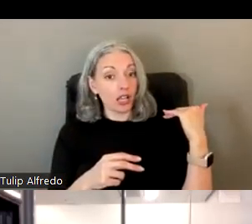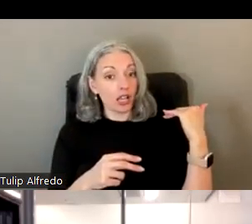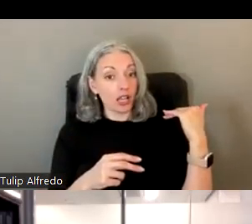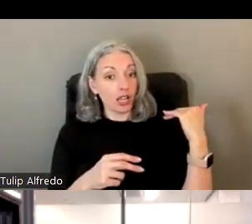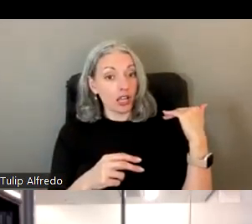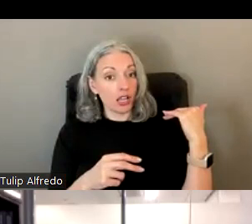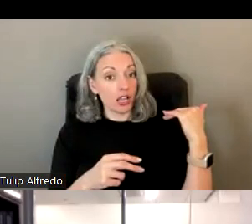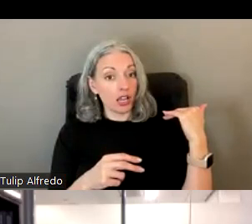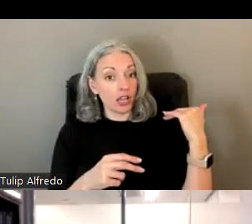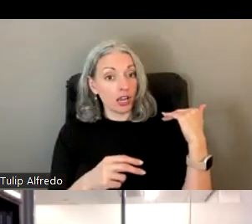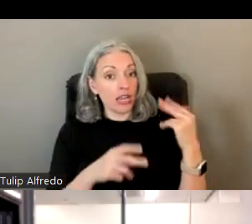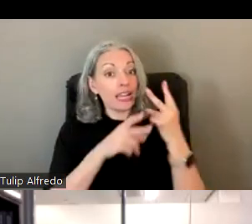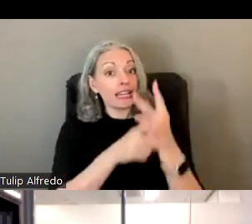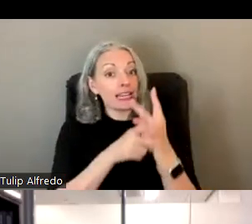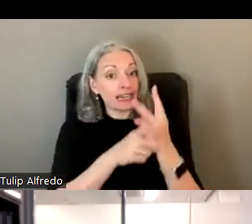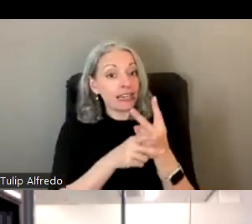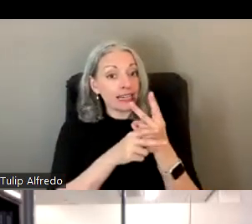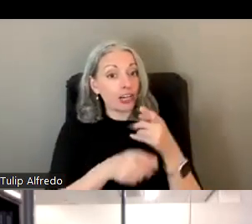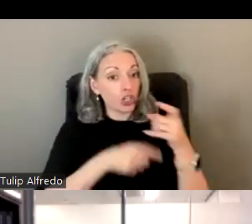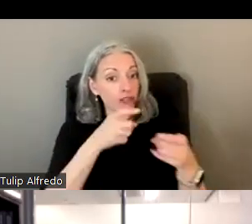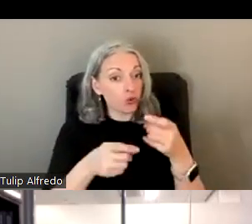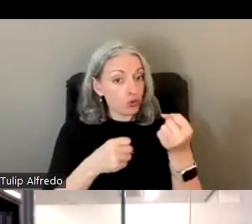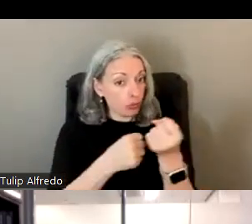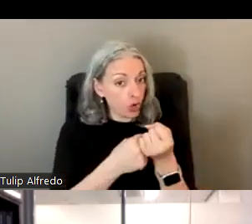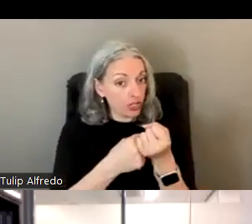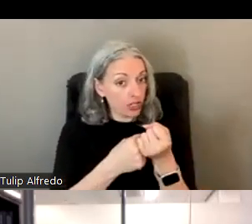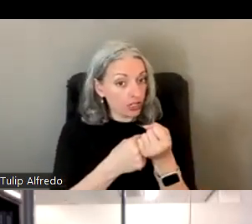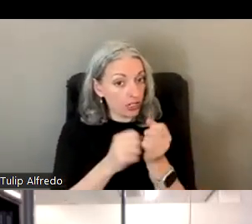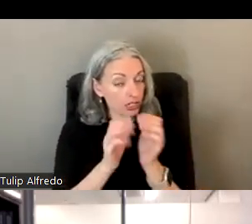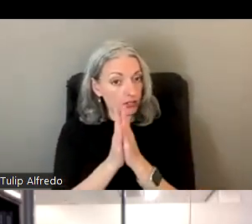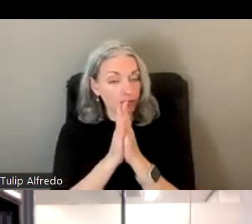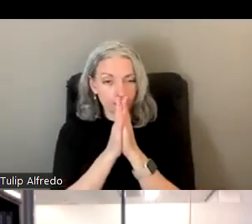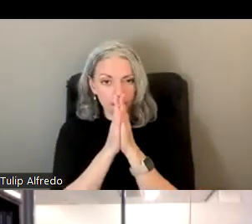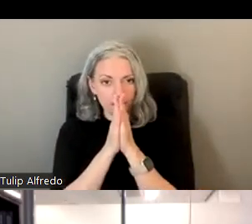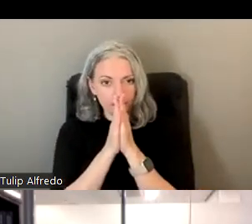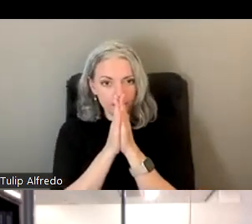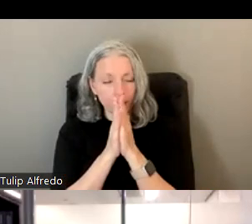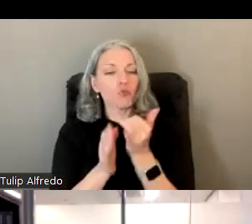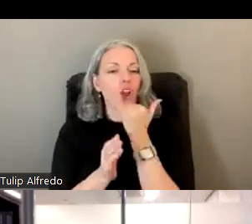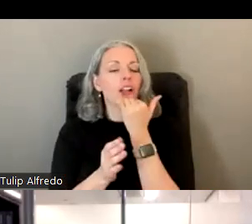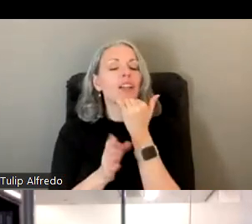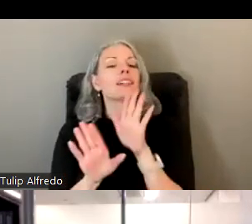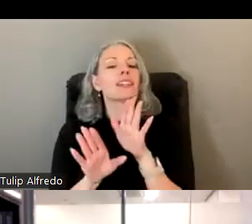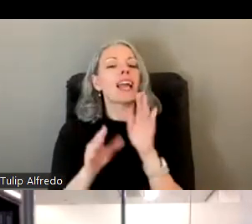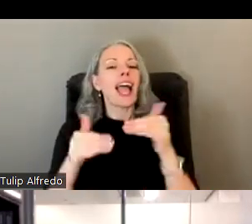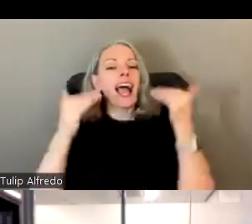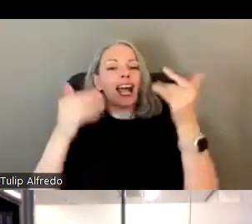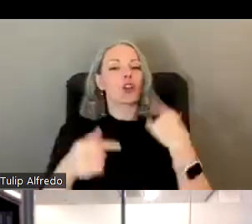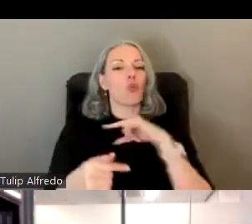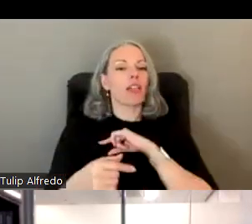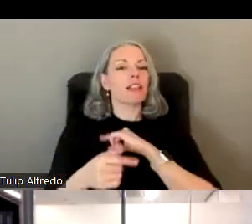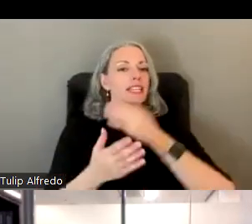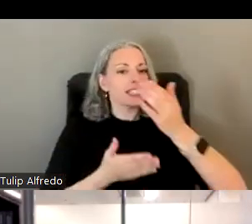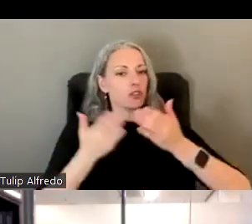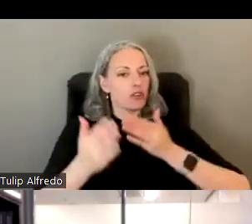for caregiver support. I guess we did high quality services, which is the one about